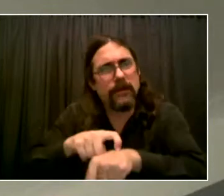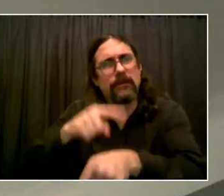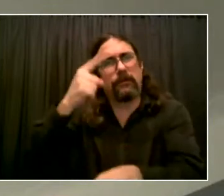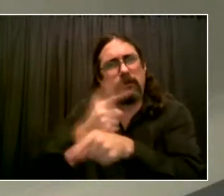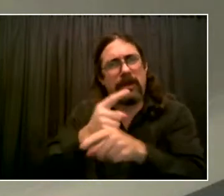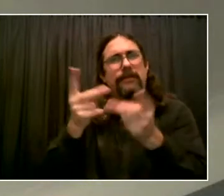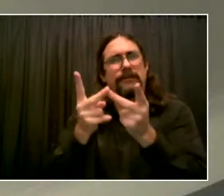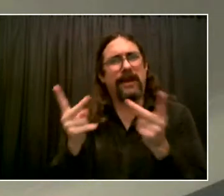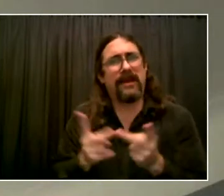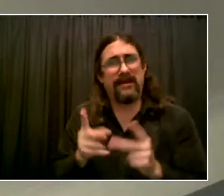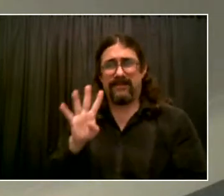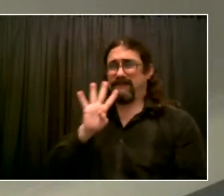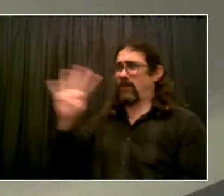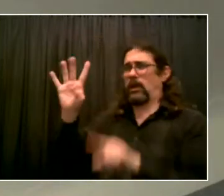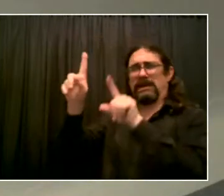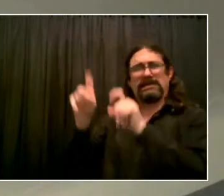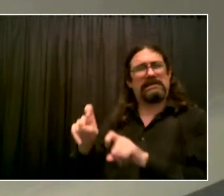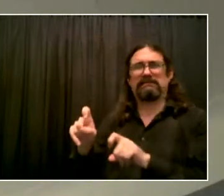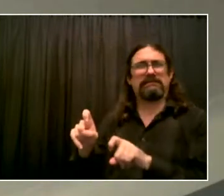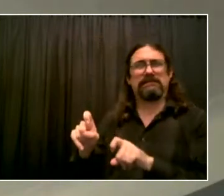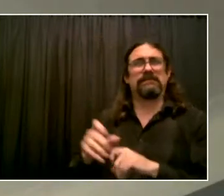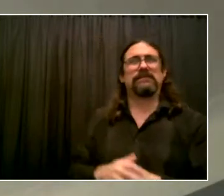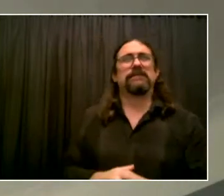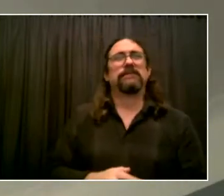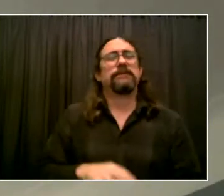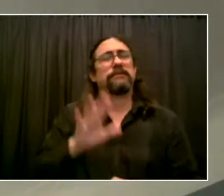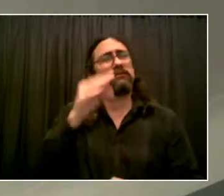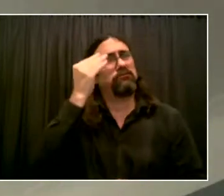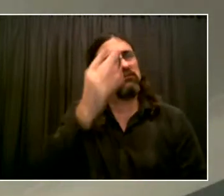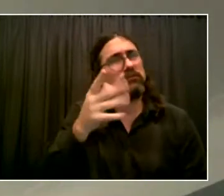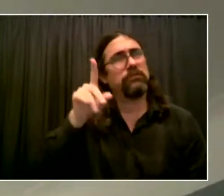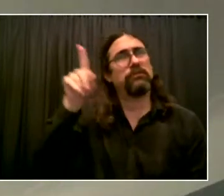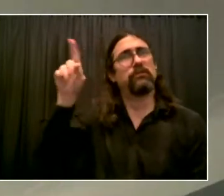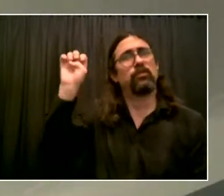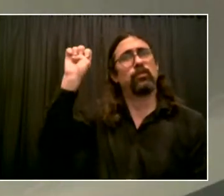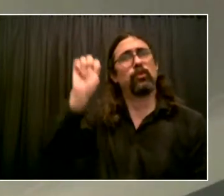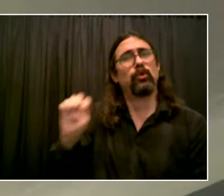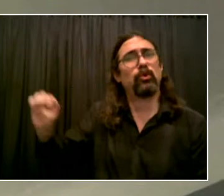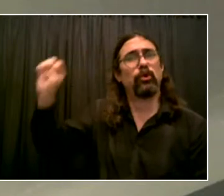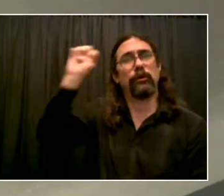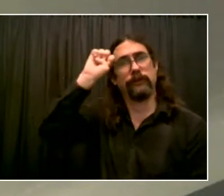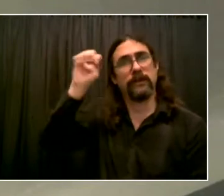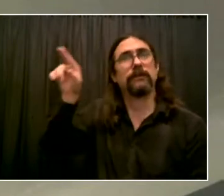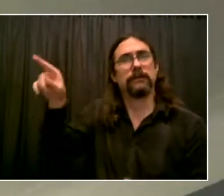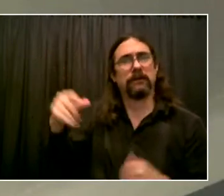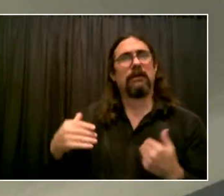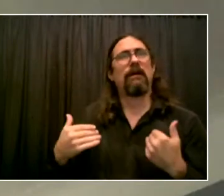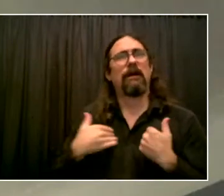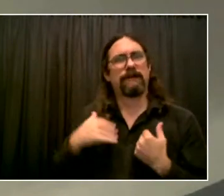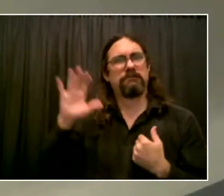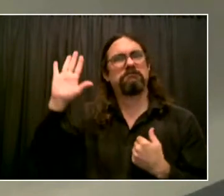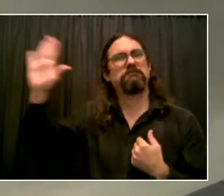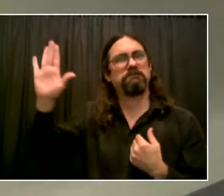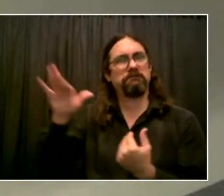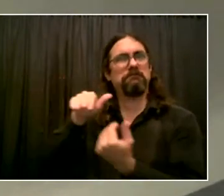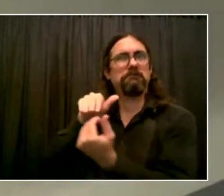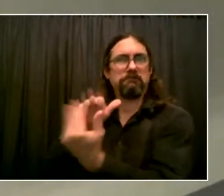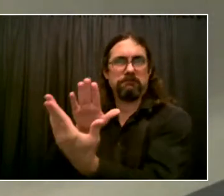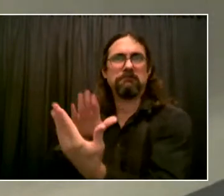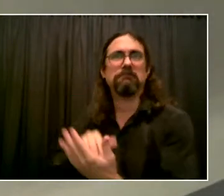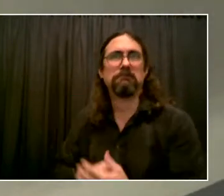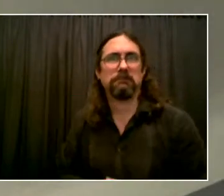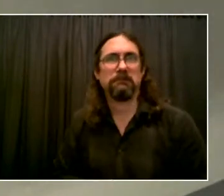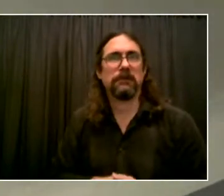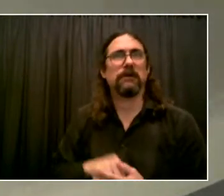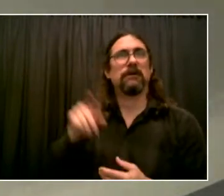they channel children at an early age to specialized high schools, depending